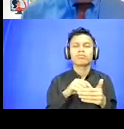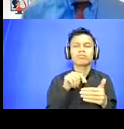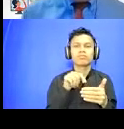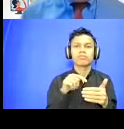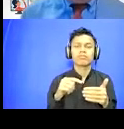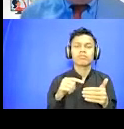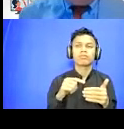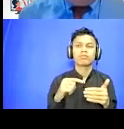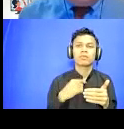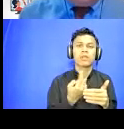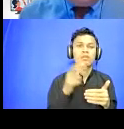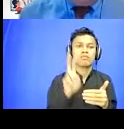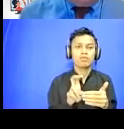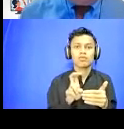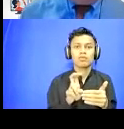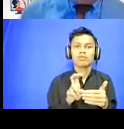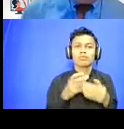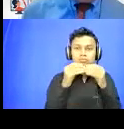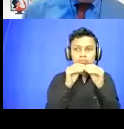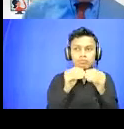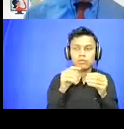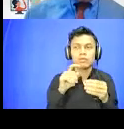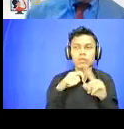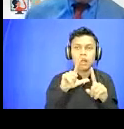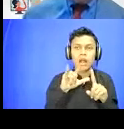and confidentiality that I list there.